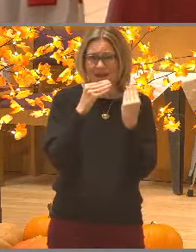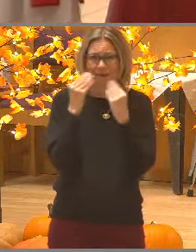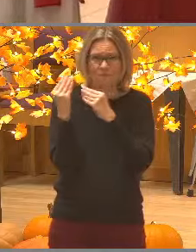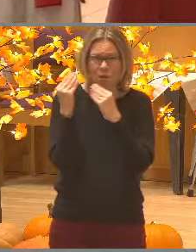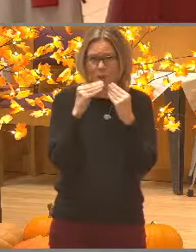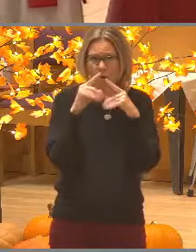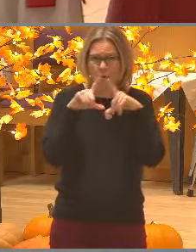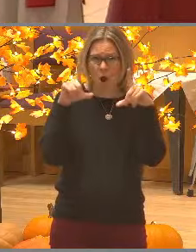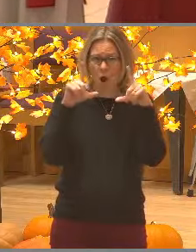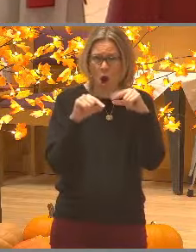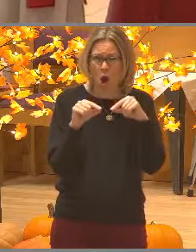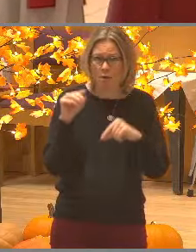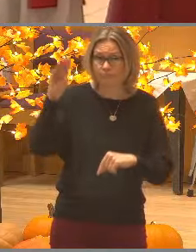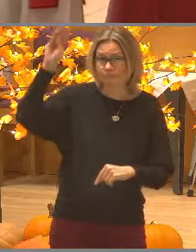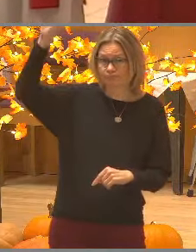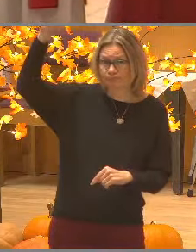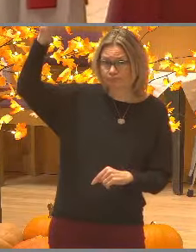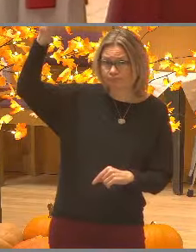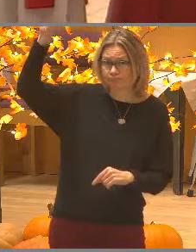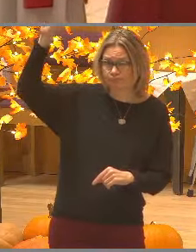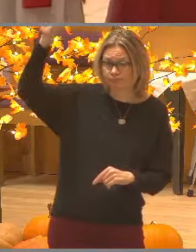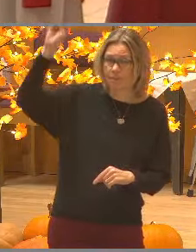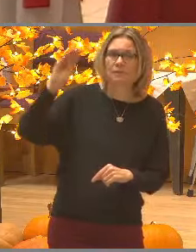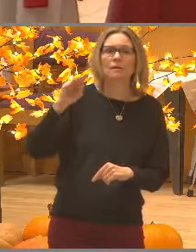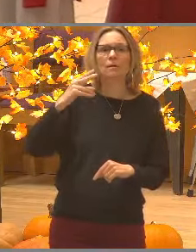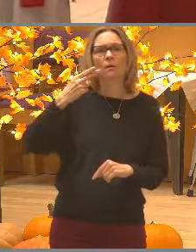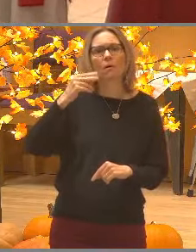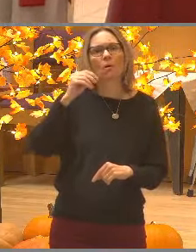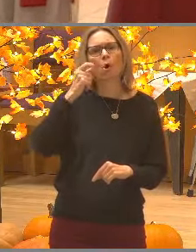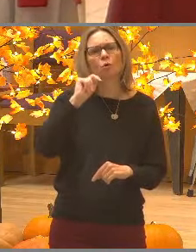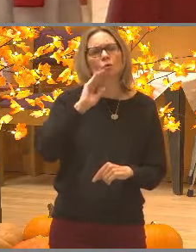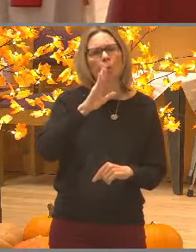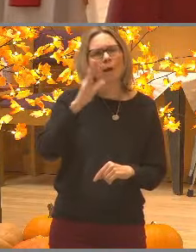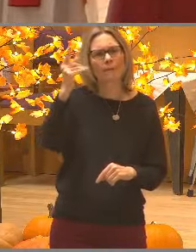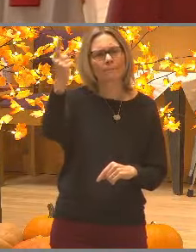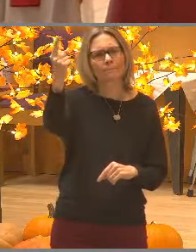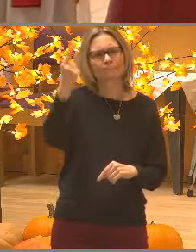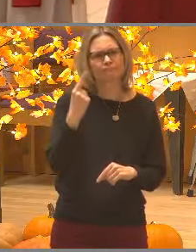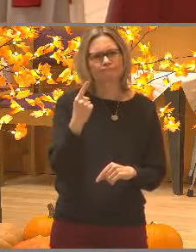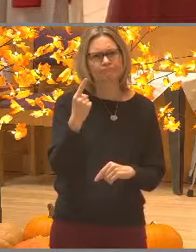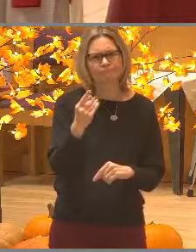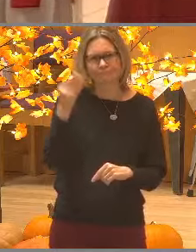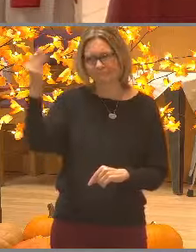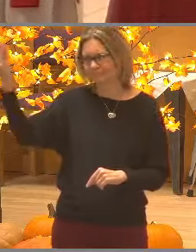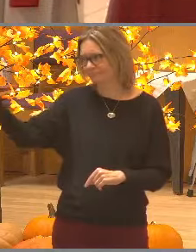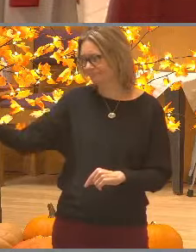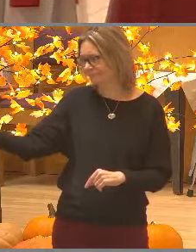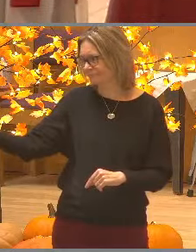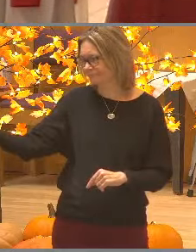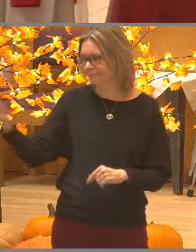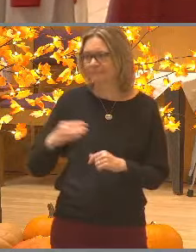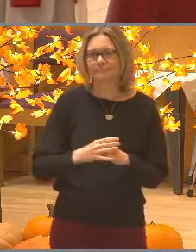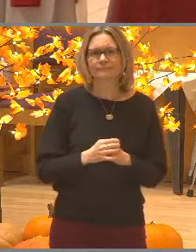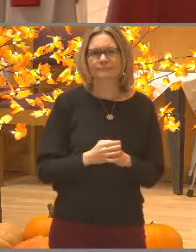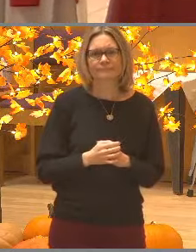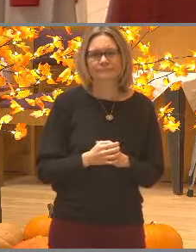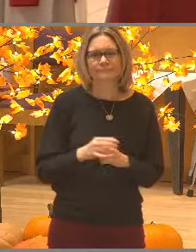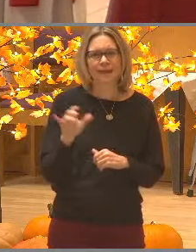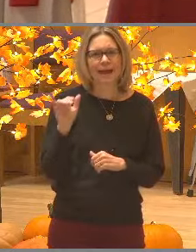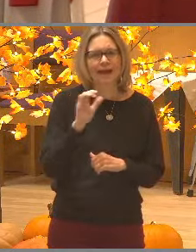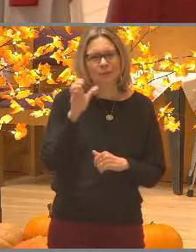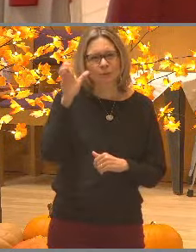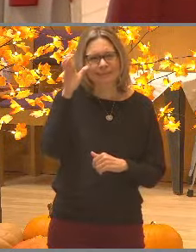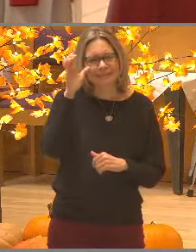and a guiding host will take your card and bring it here to the basket. But I invite you that as we listen to